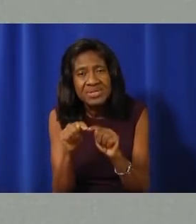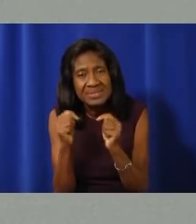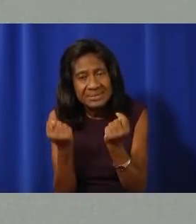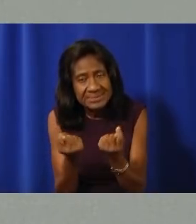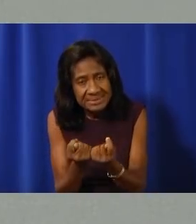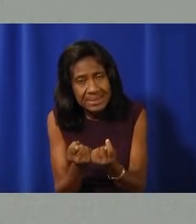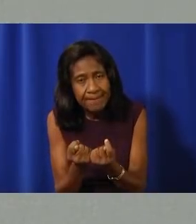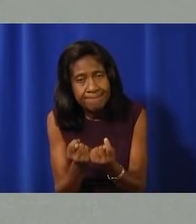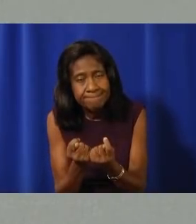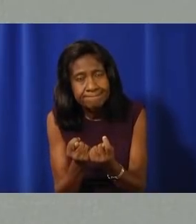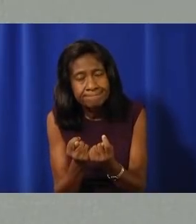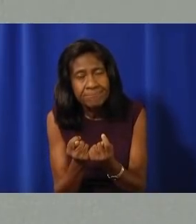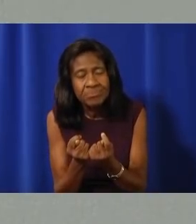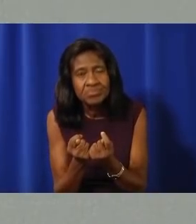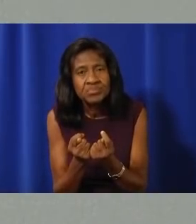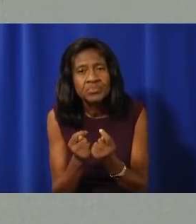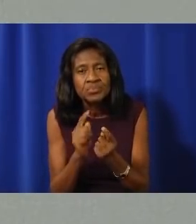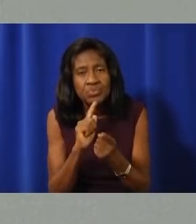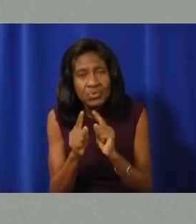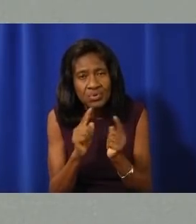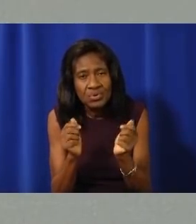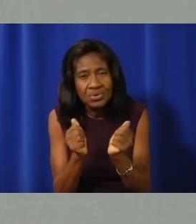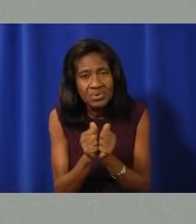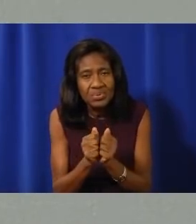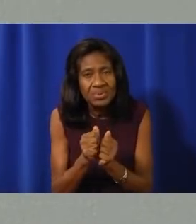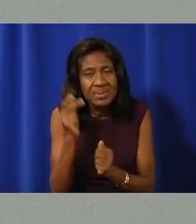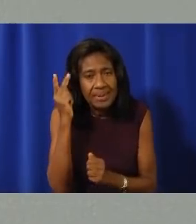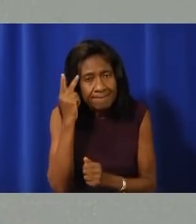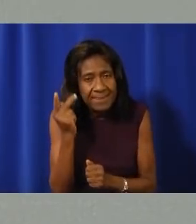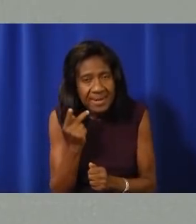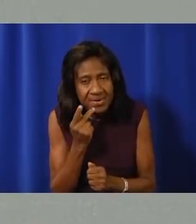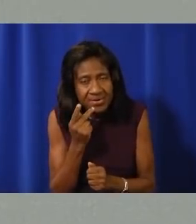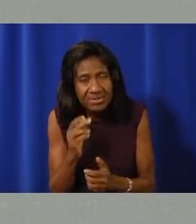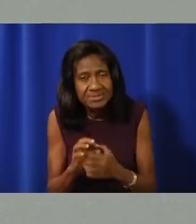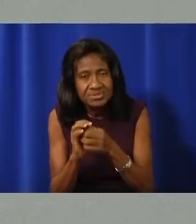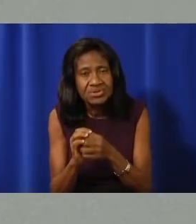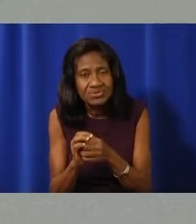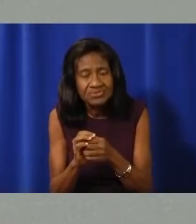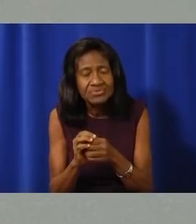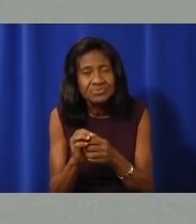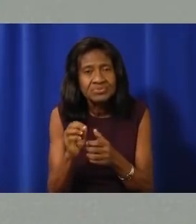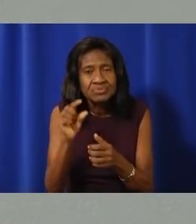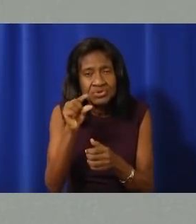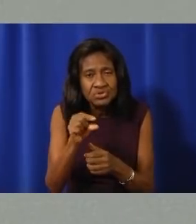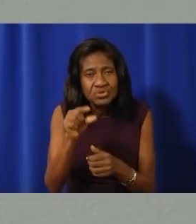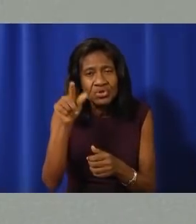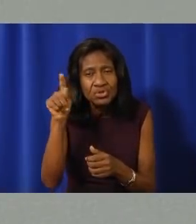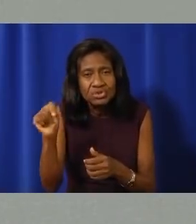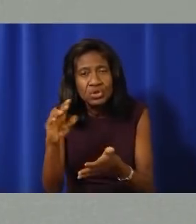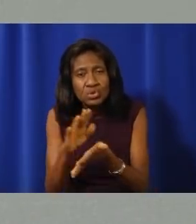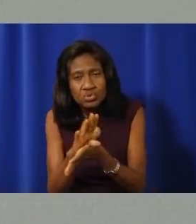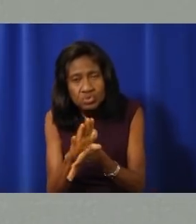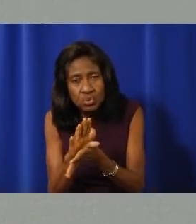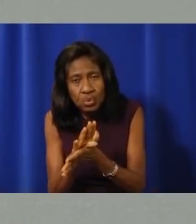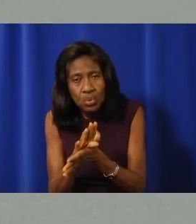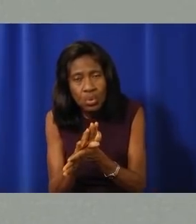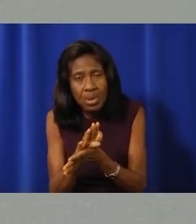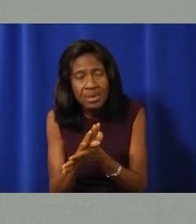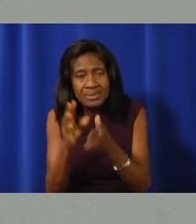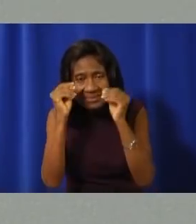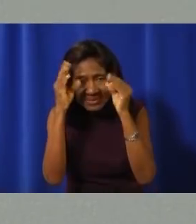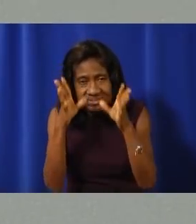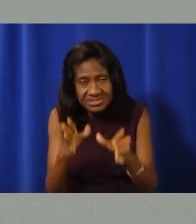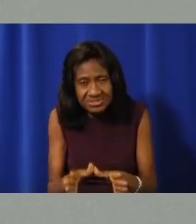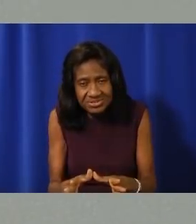dealing with the parents of Georgetown Primary School, the teachers, the staff there. My